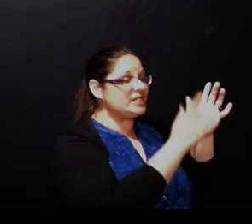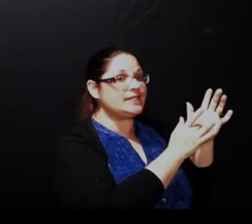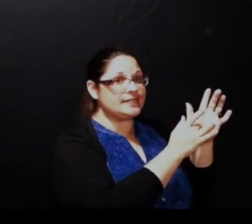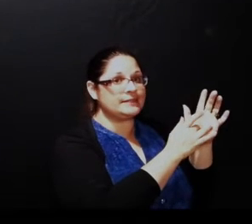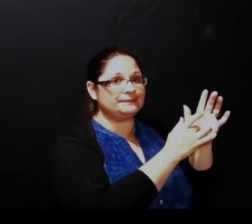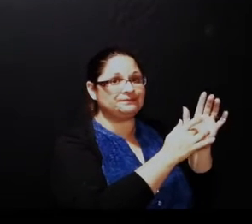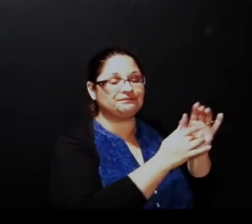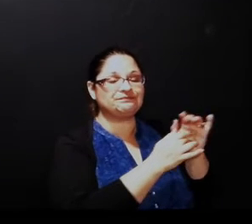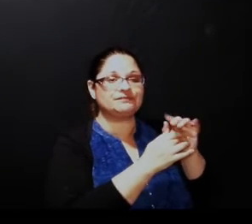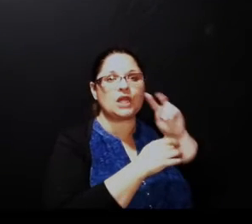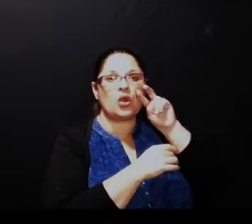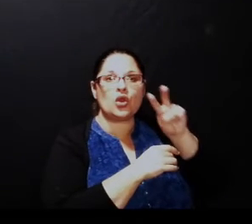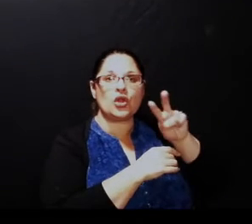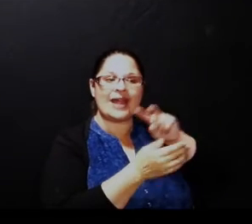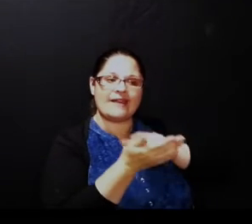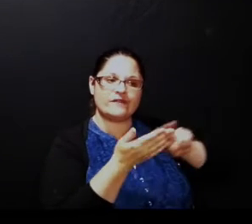23.